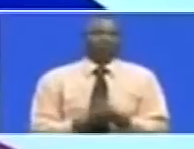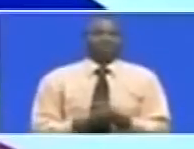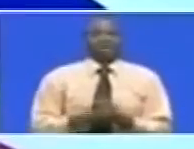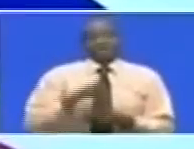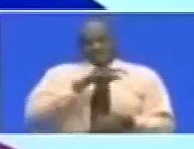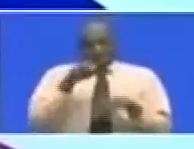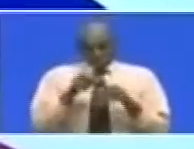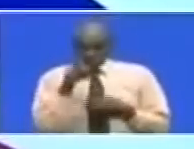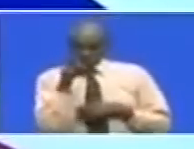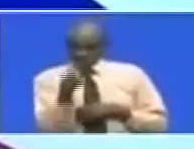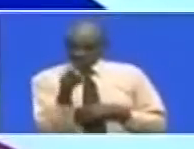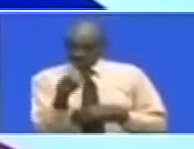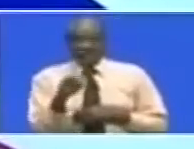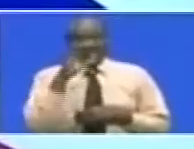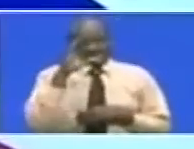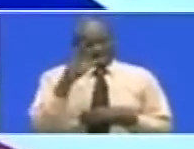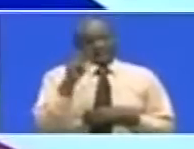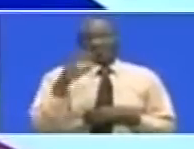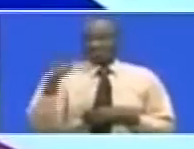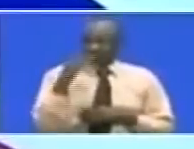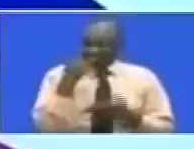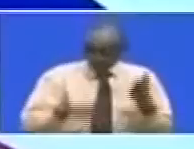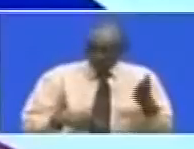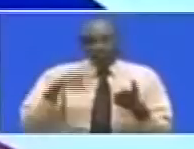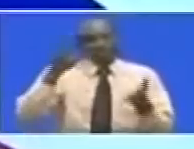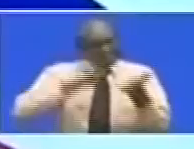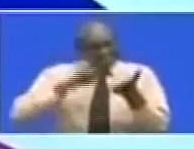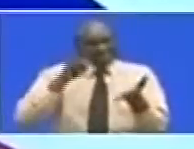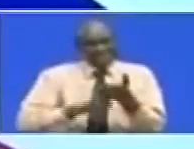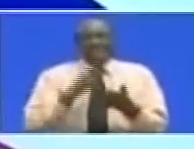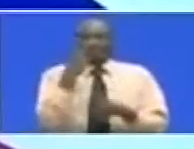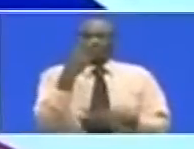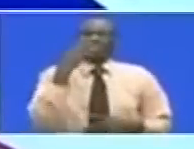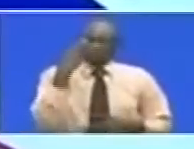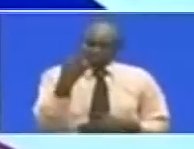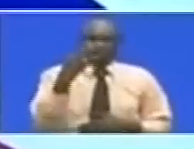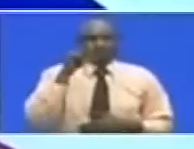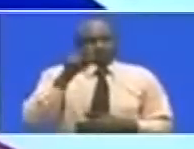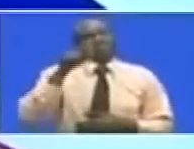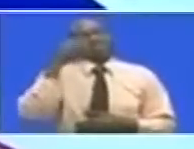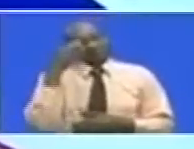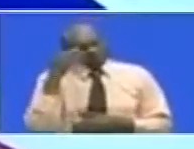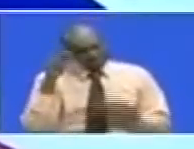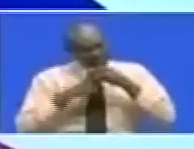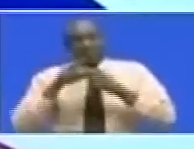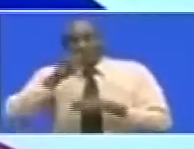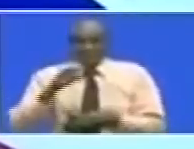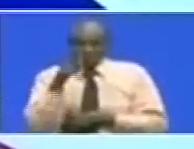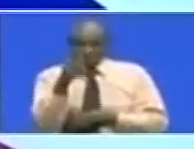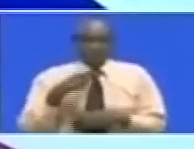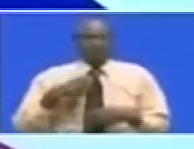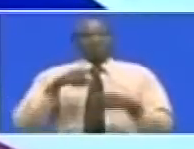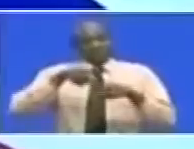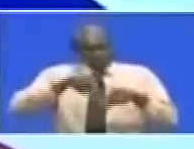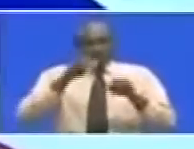The National Elections Commission of Tanzania has registered 23.7 million voters via the biometric